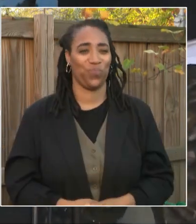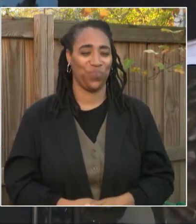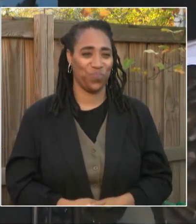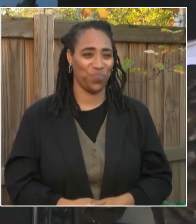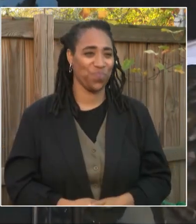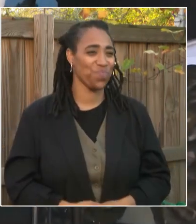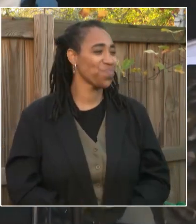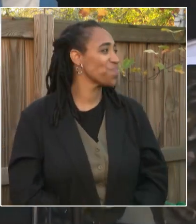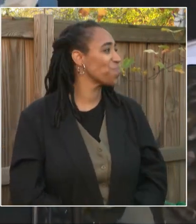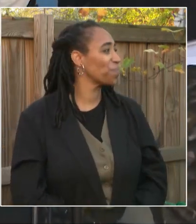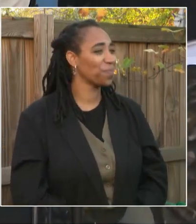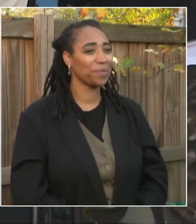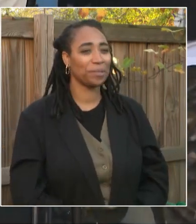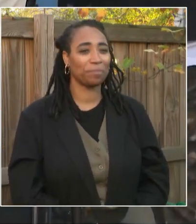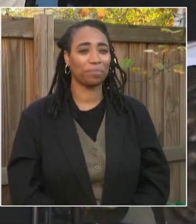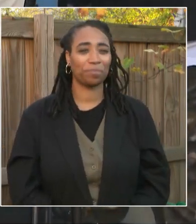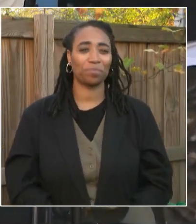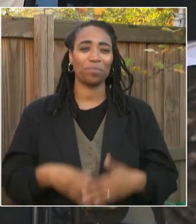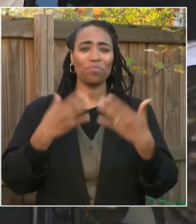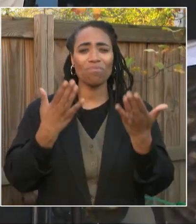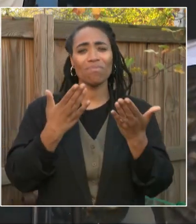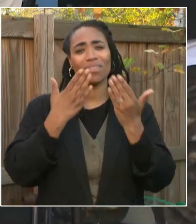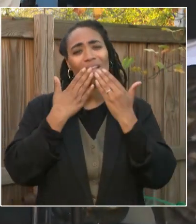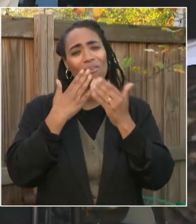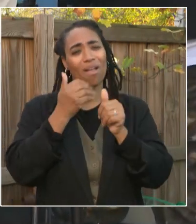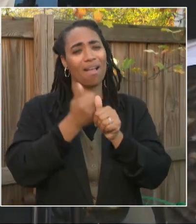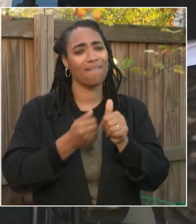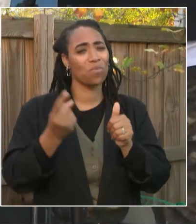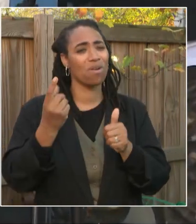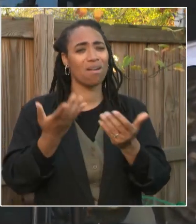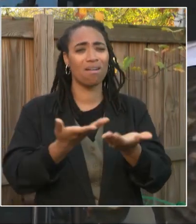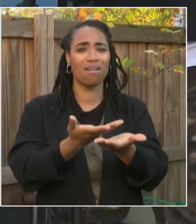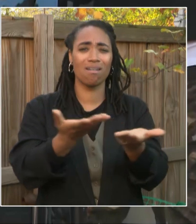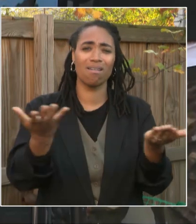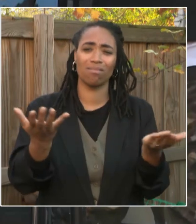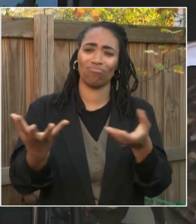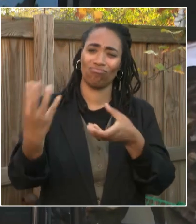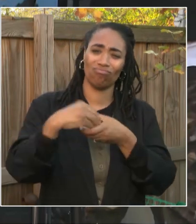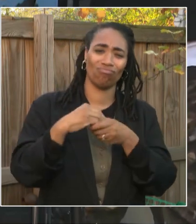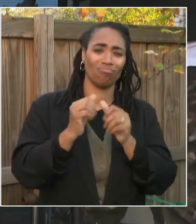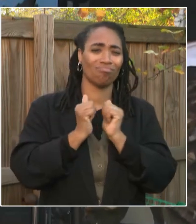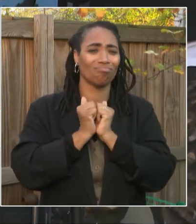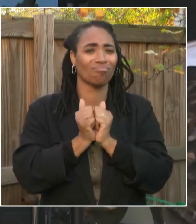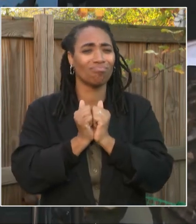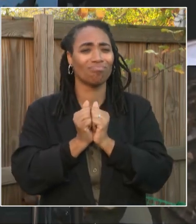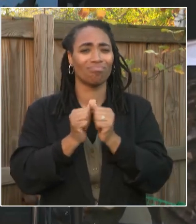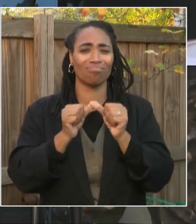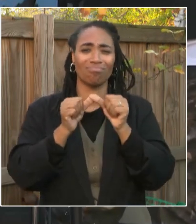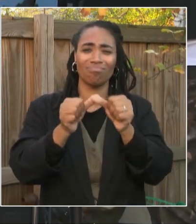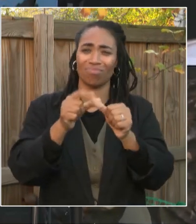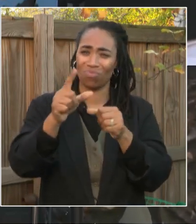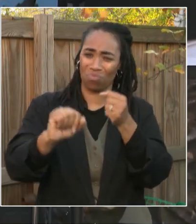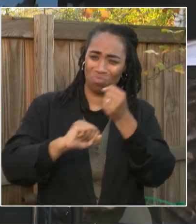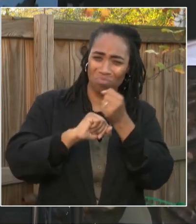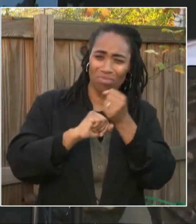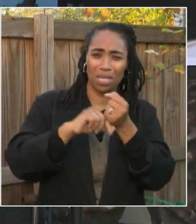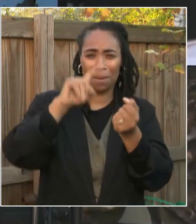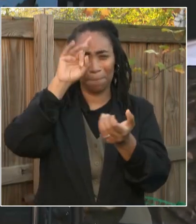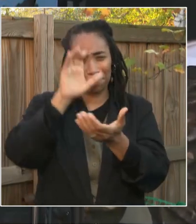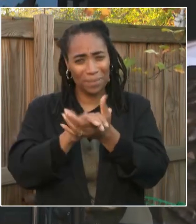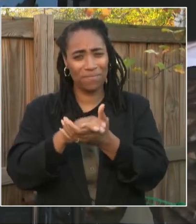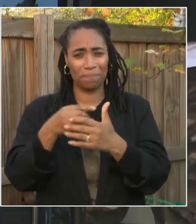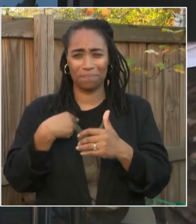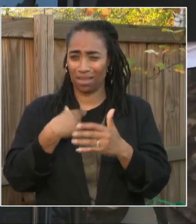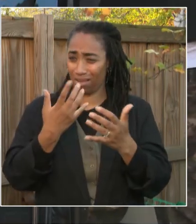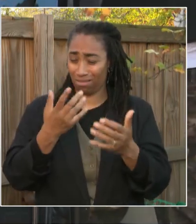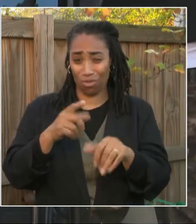I just want to thank everyone for sticking with us and always supporting and believing in Check It. This has been a long journey for us, but we did it. Shout out to our